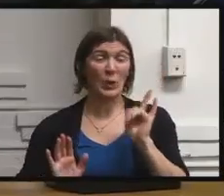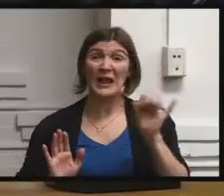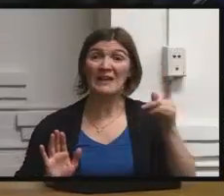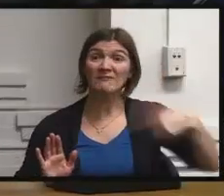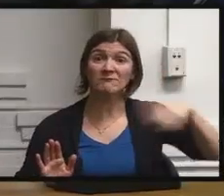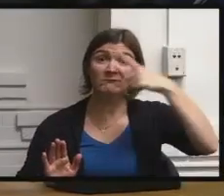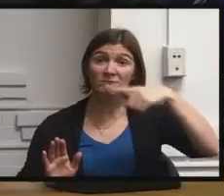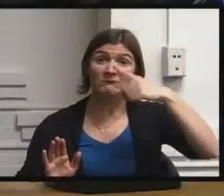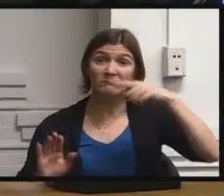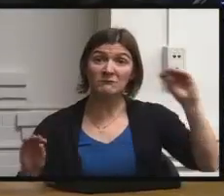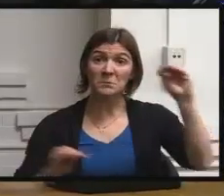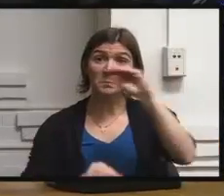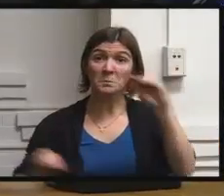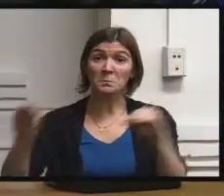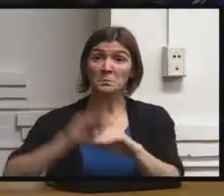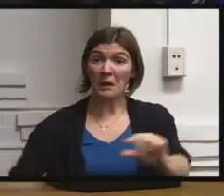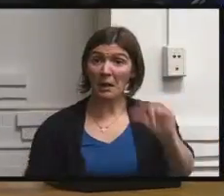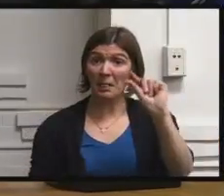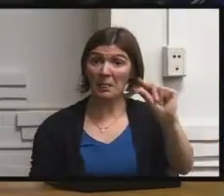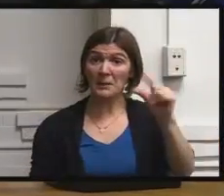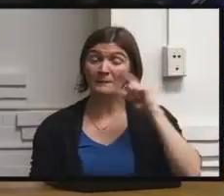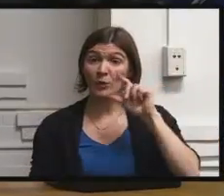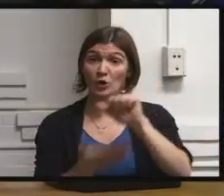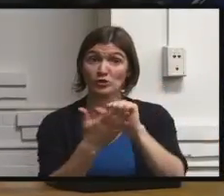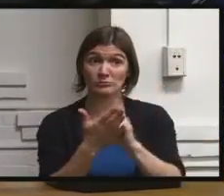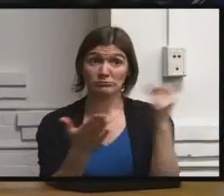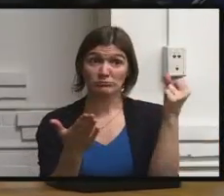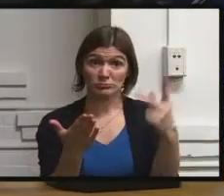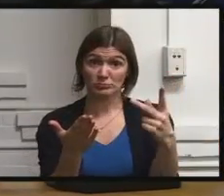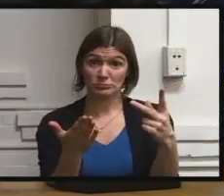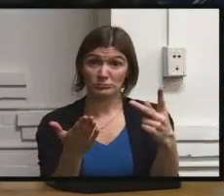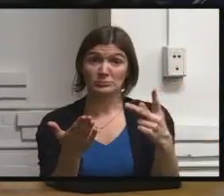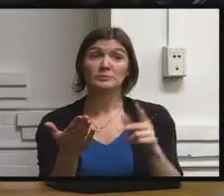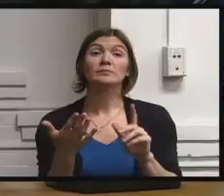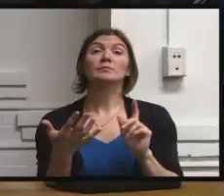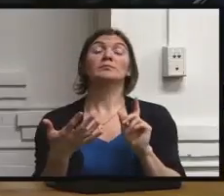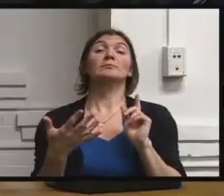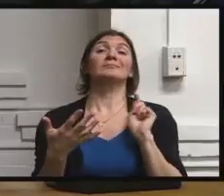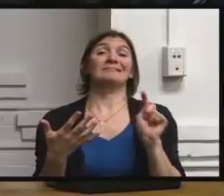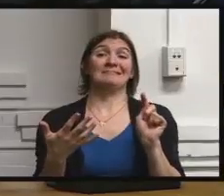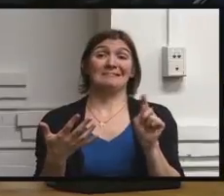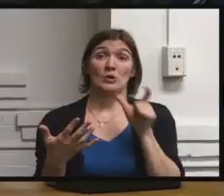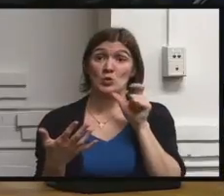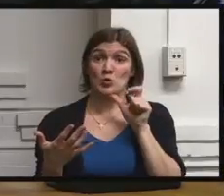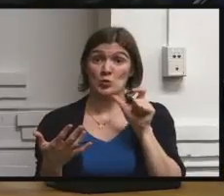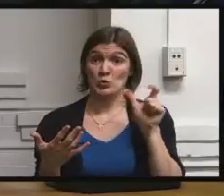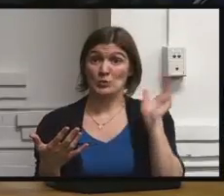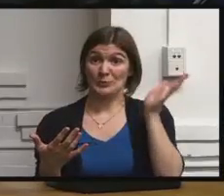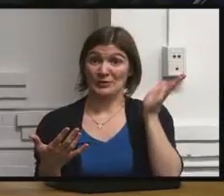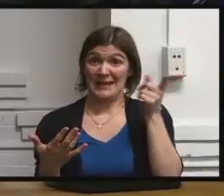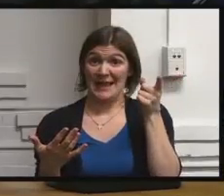objection from anybody on the board, we will be moving the